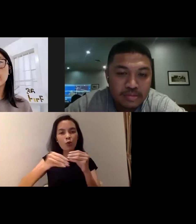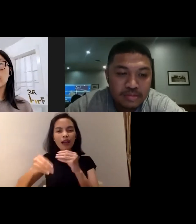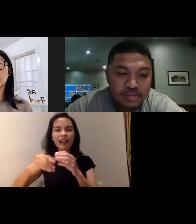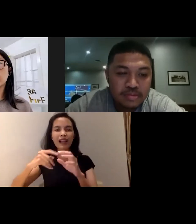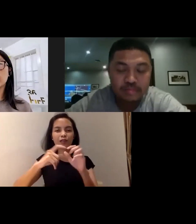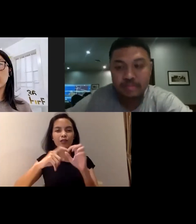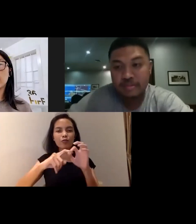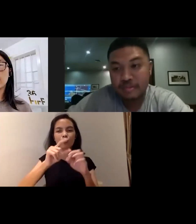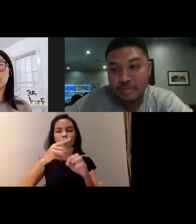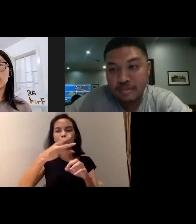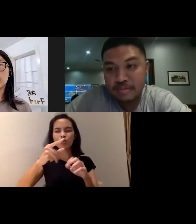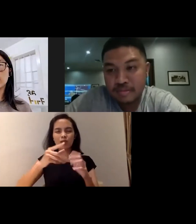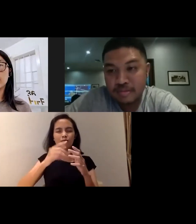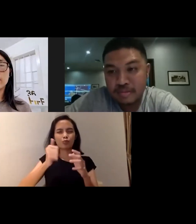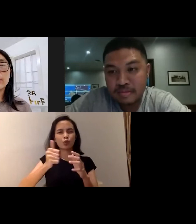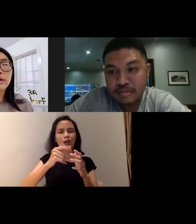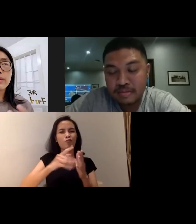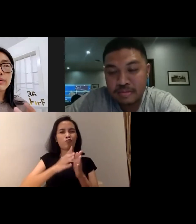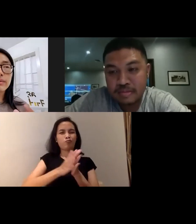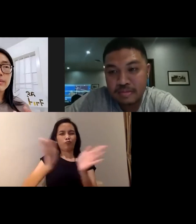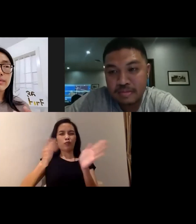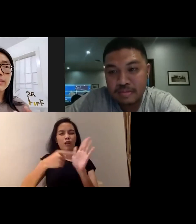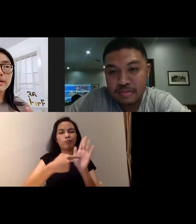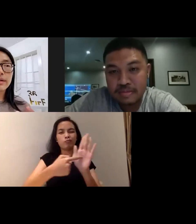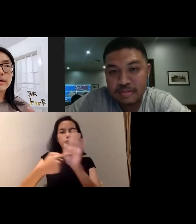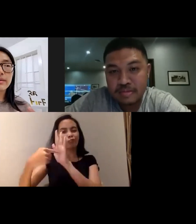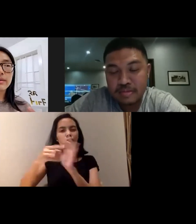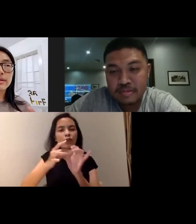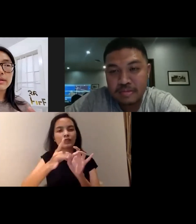people. They are, you know,